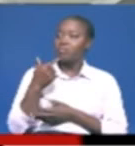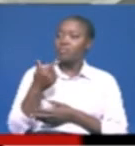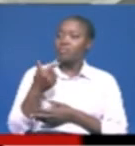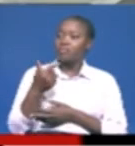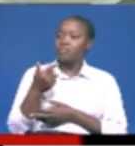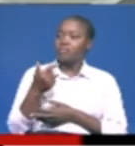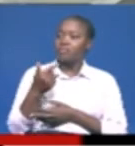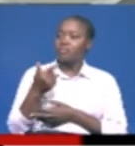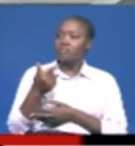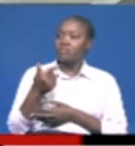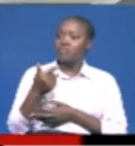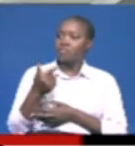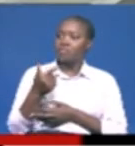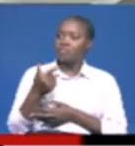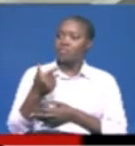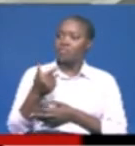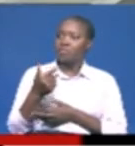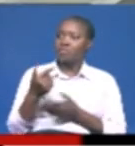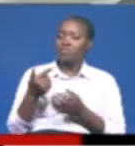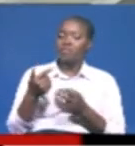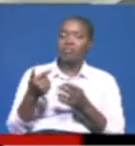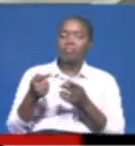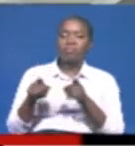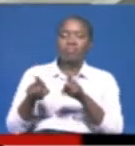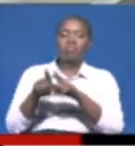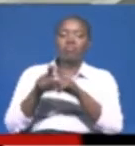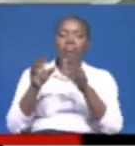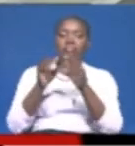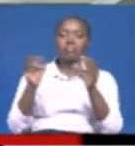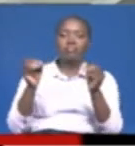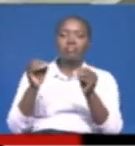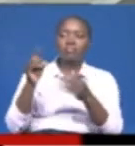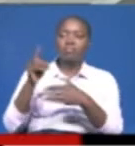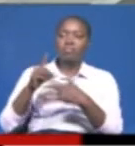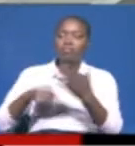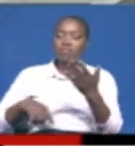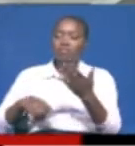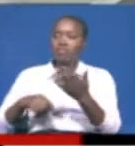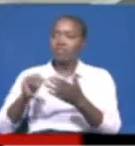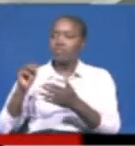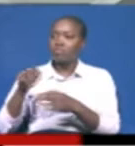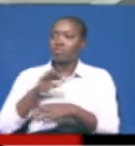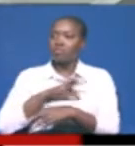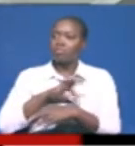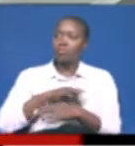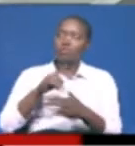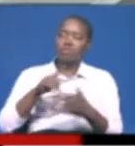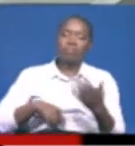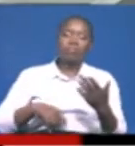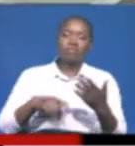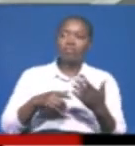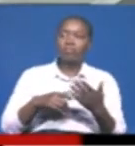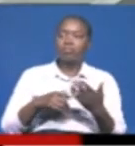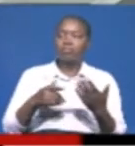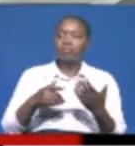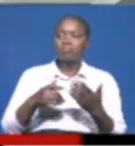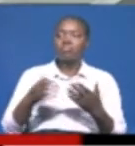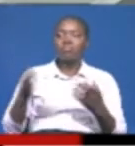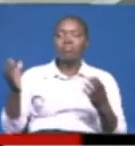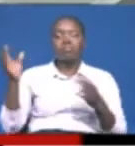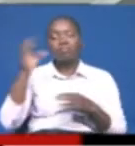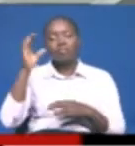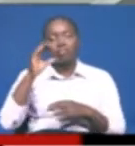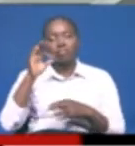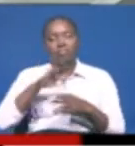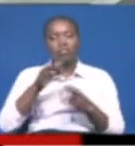it's a there's a mismatch between what members of parliament get and what their citizens and their voters